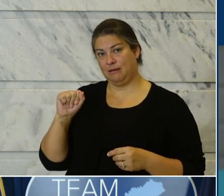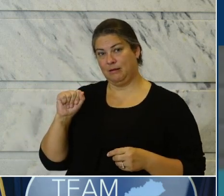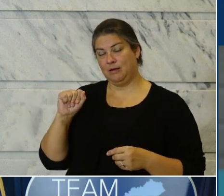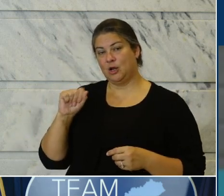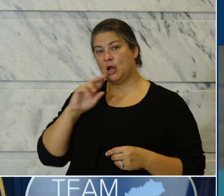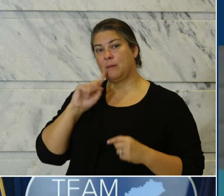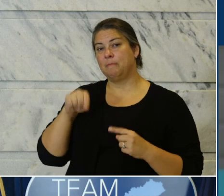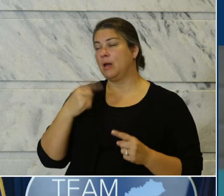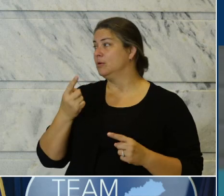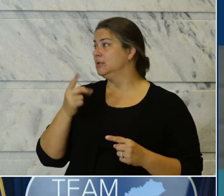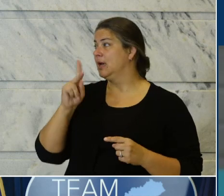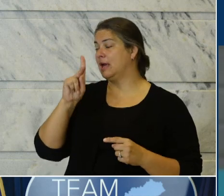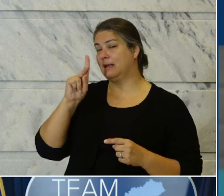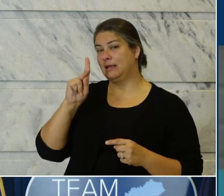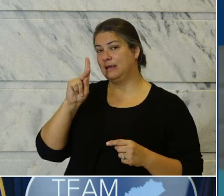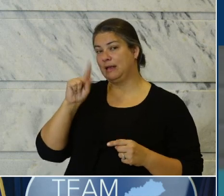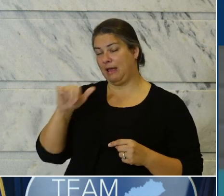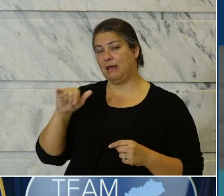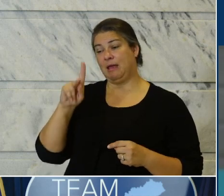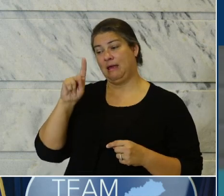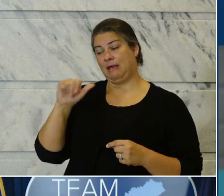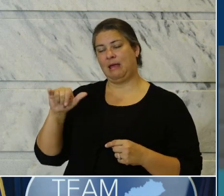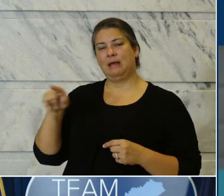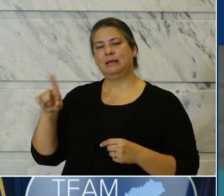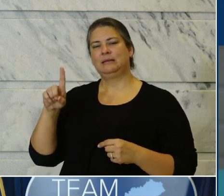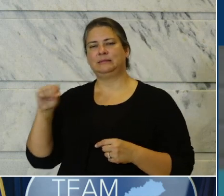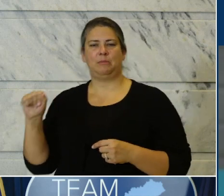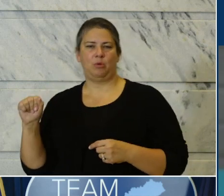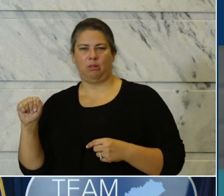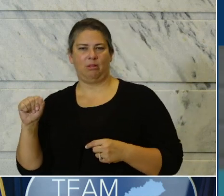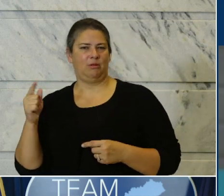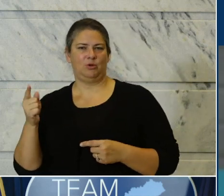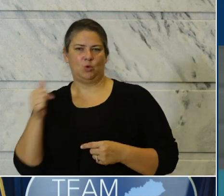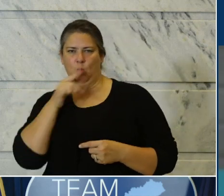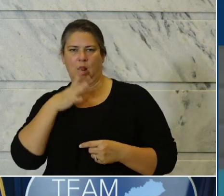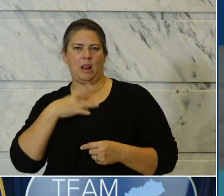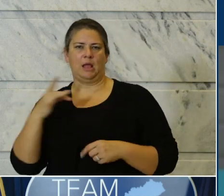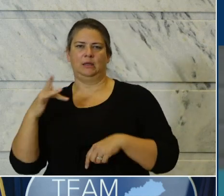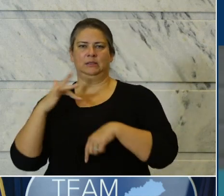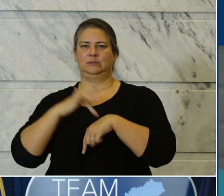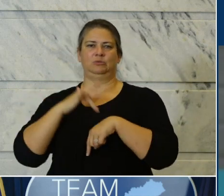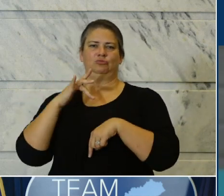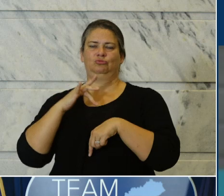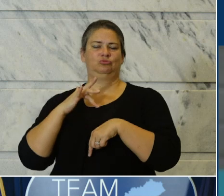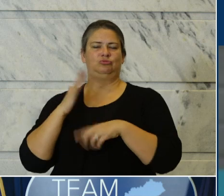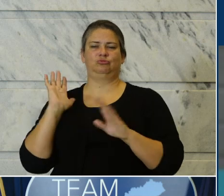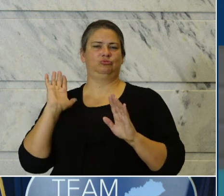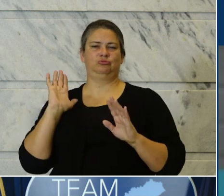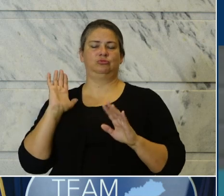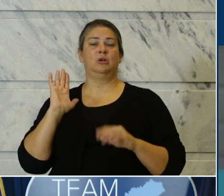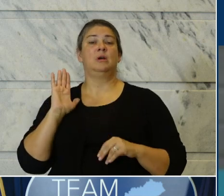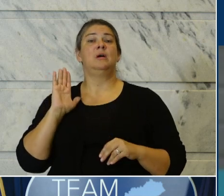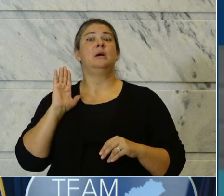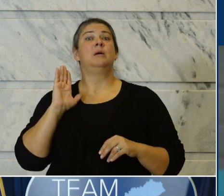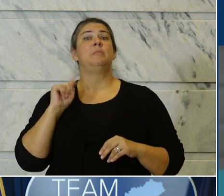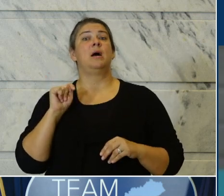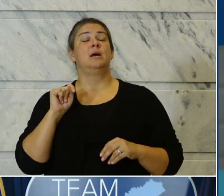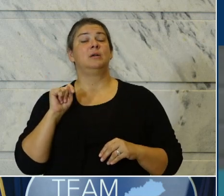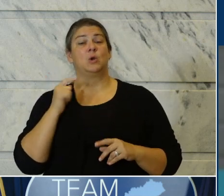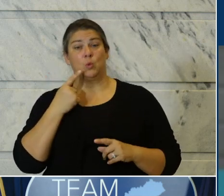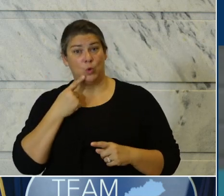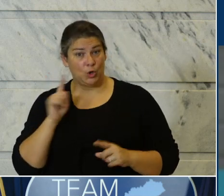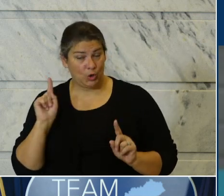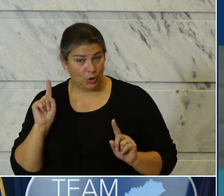Kay is disabled and doesn't like to be touched, but they worked with some